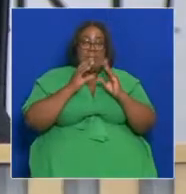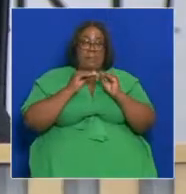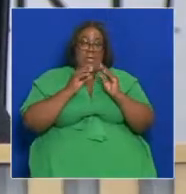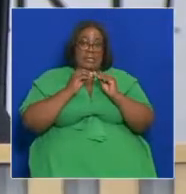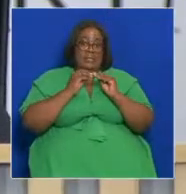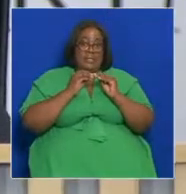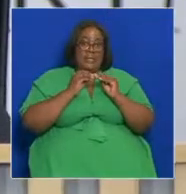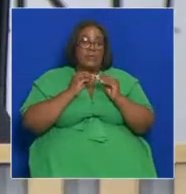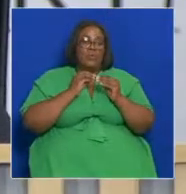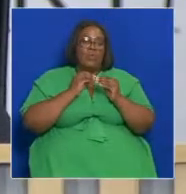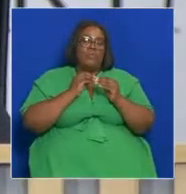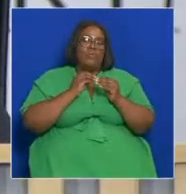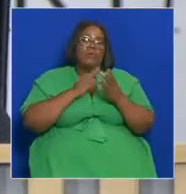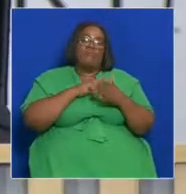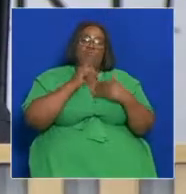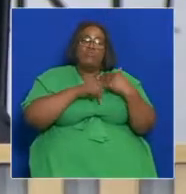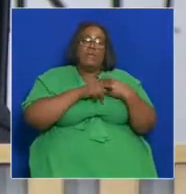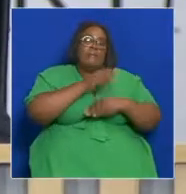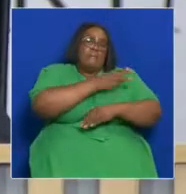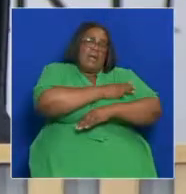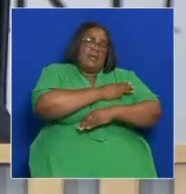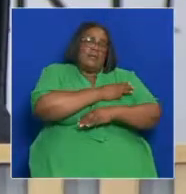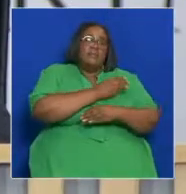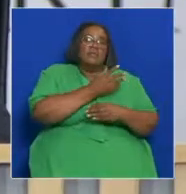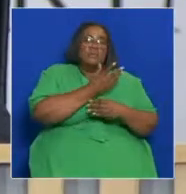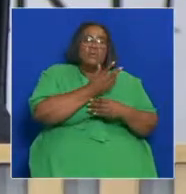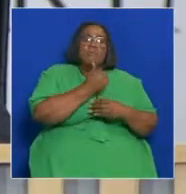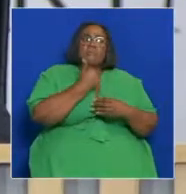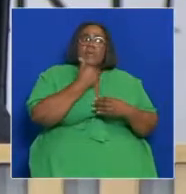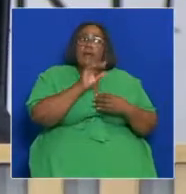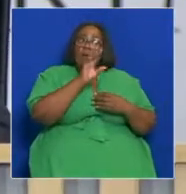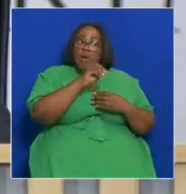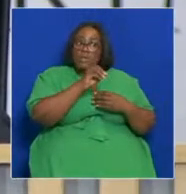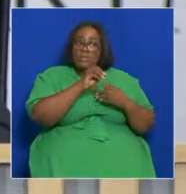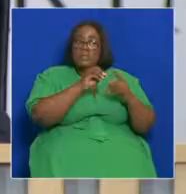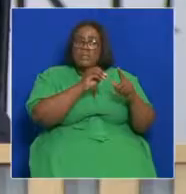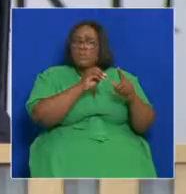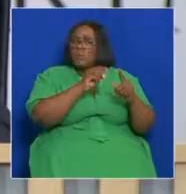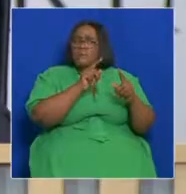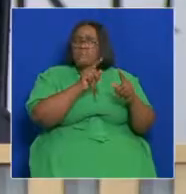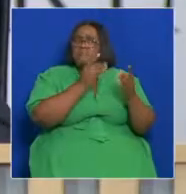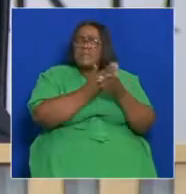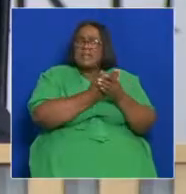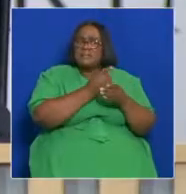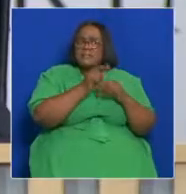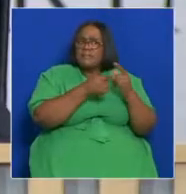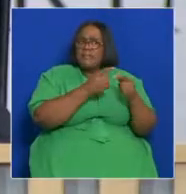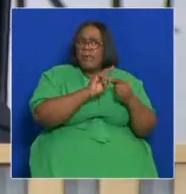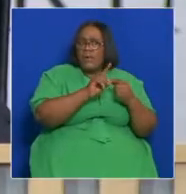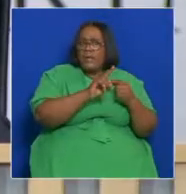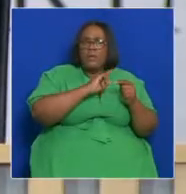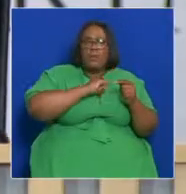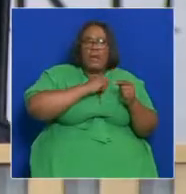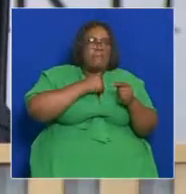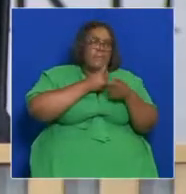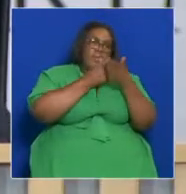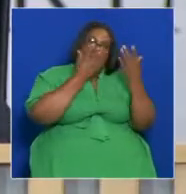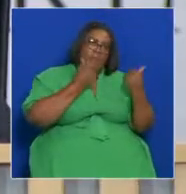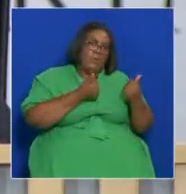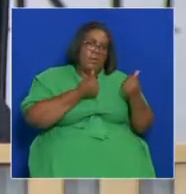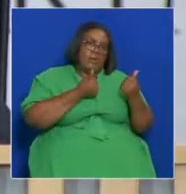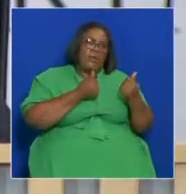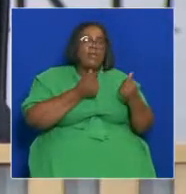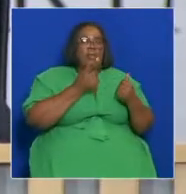what this matter is about, because I wasn't aware of it. Then they would explain, no, this is what it's about, and I